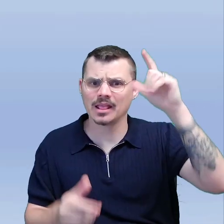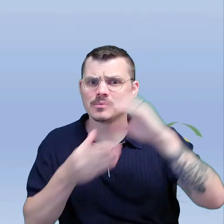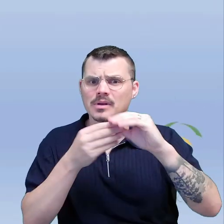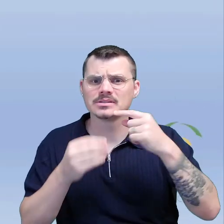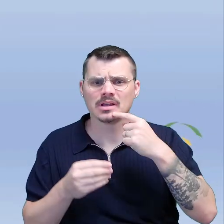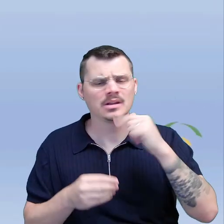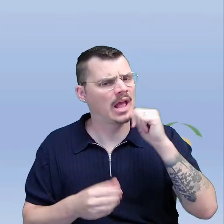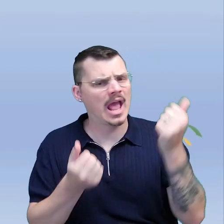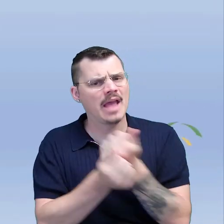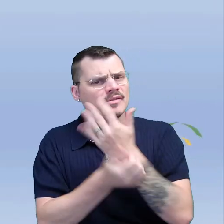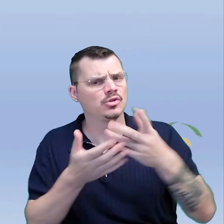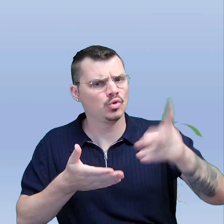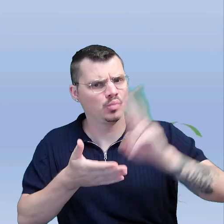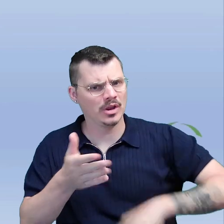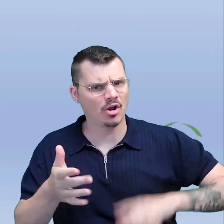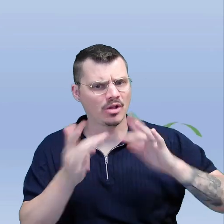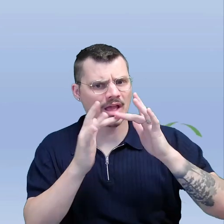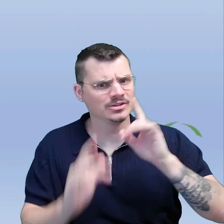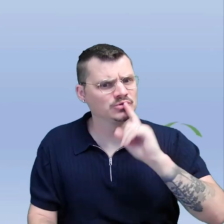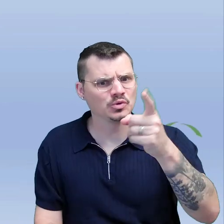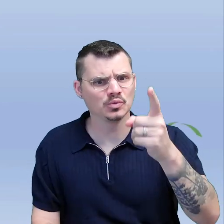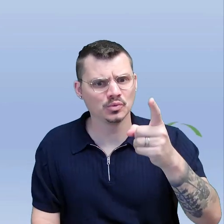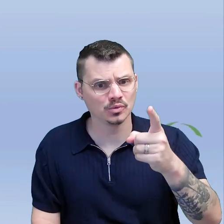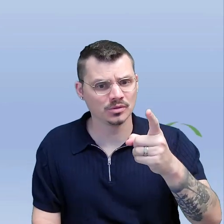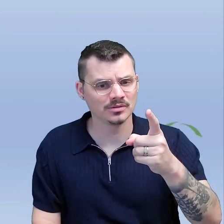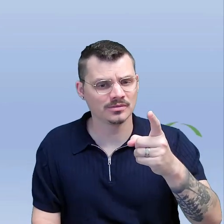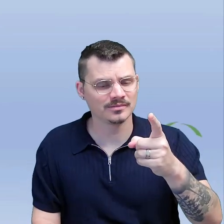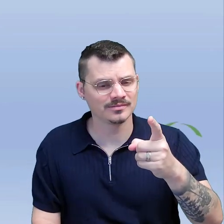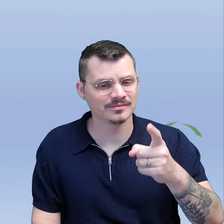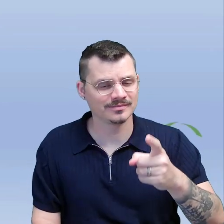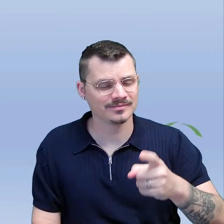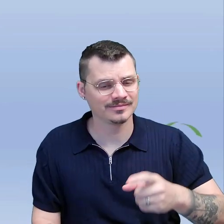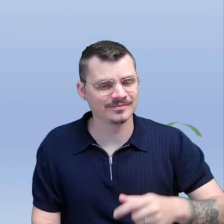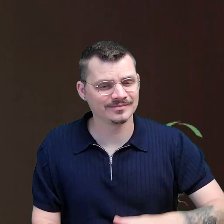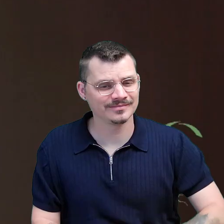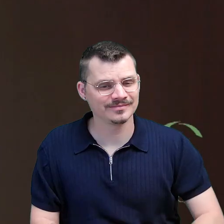said, not everything you read online is true.